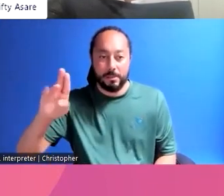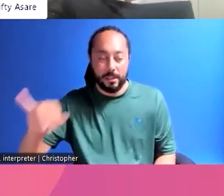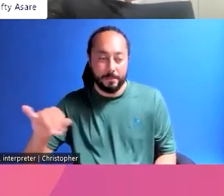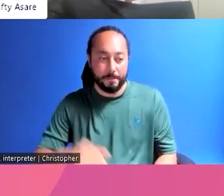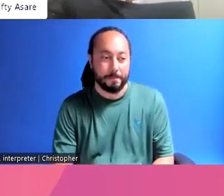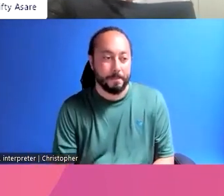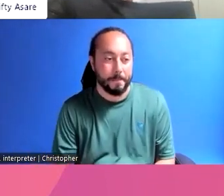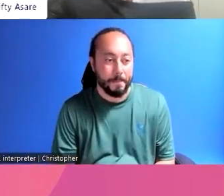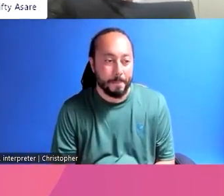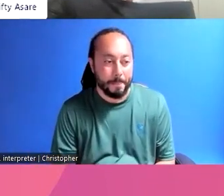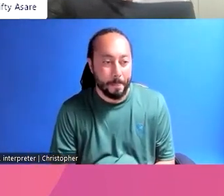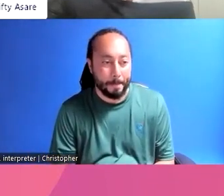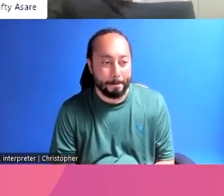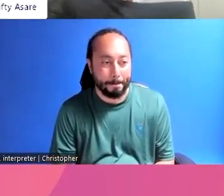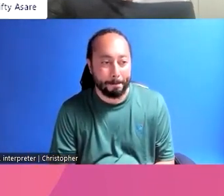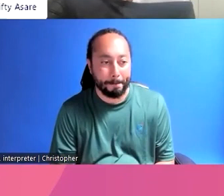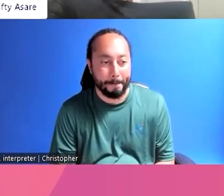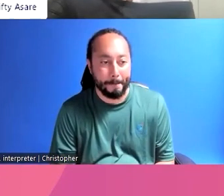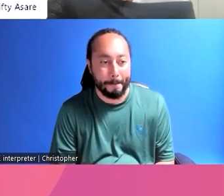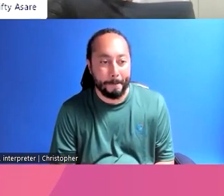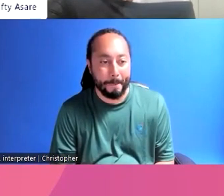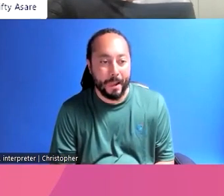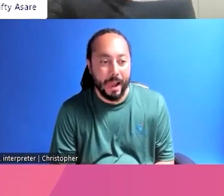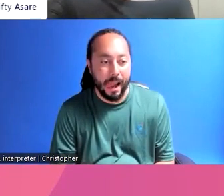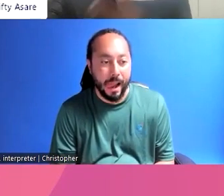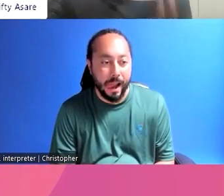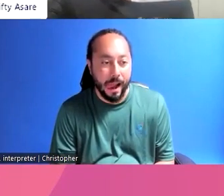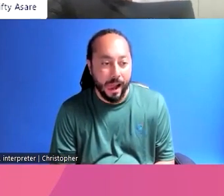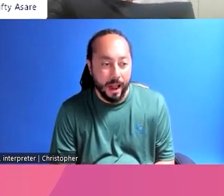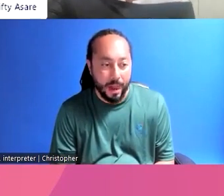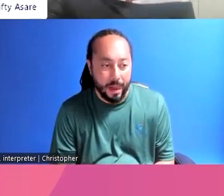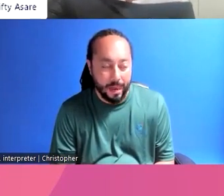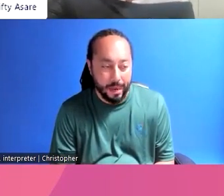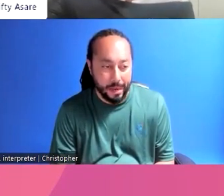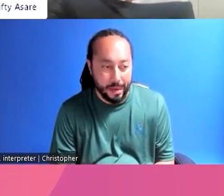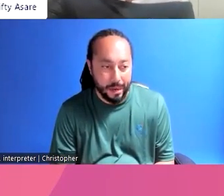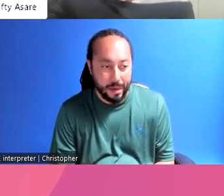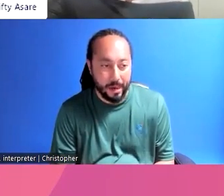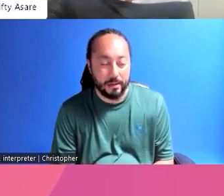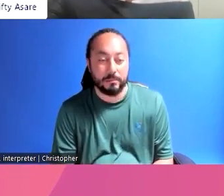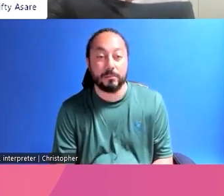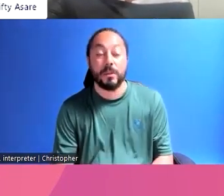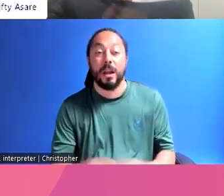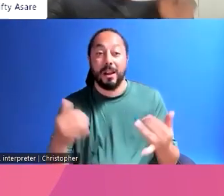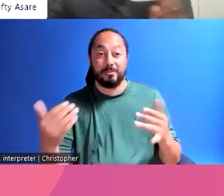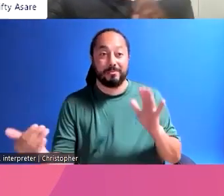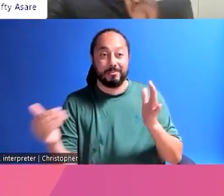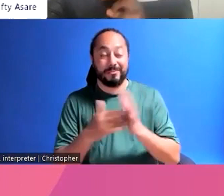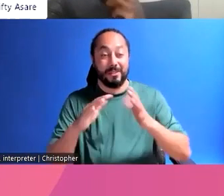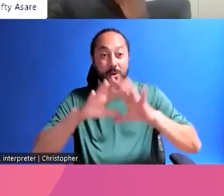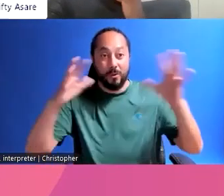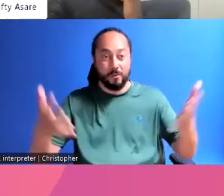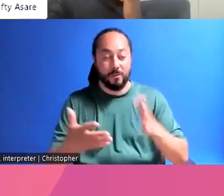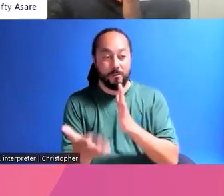TBI. So here again, just like the previous scoping review, the words